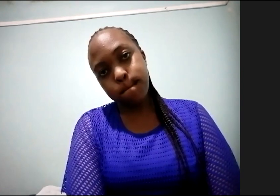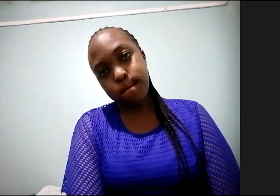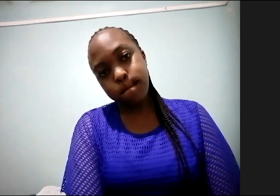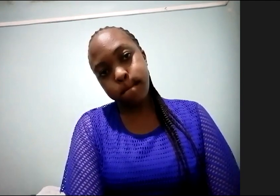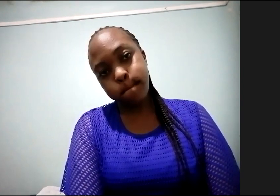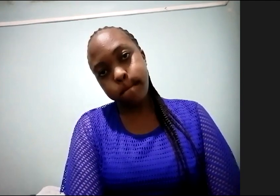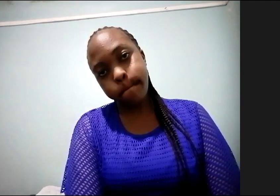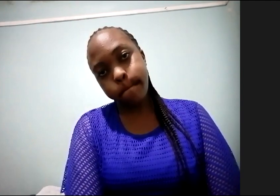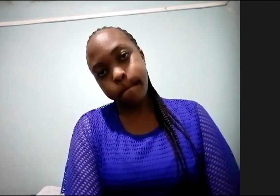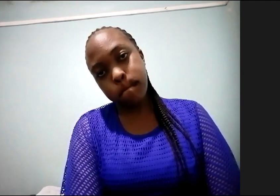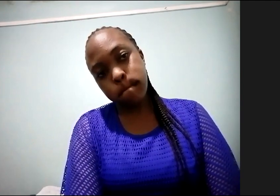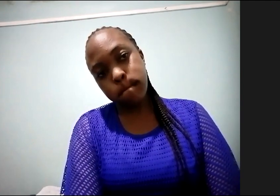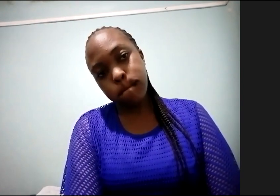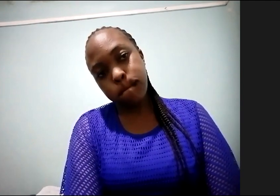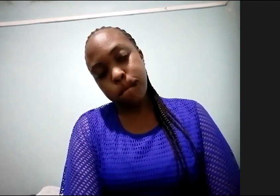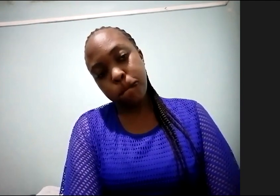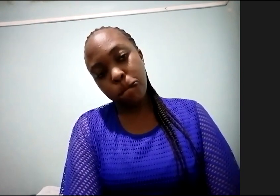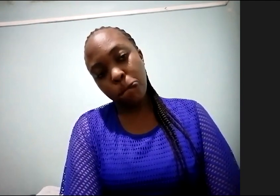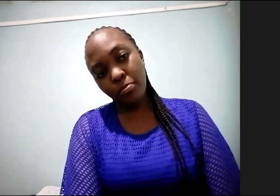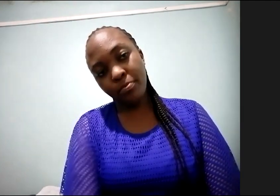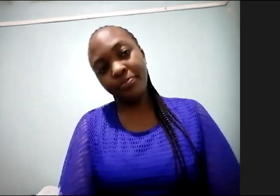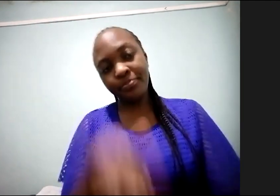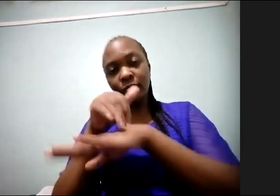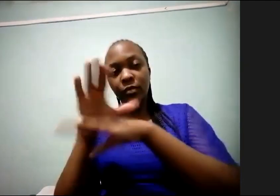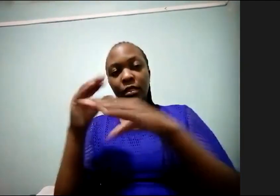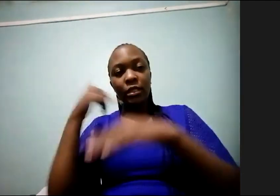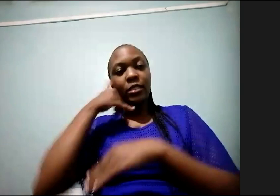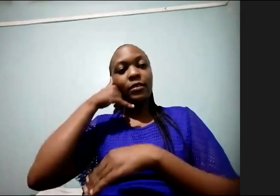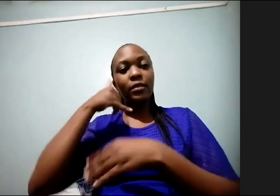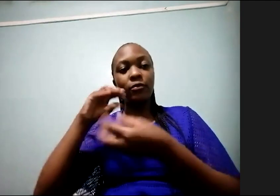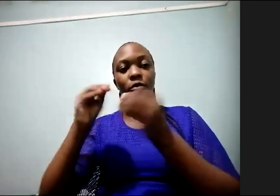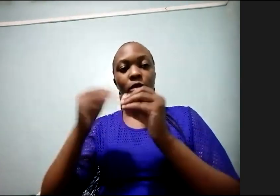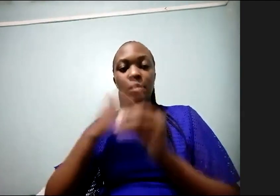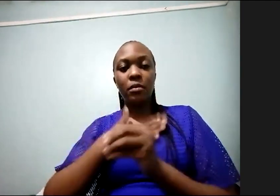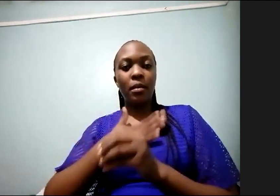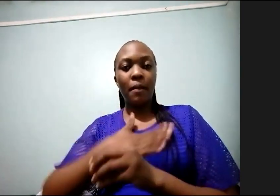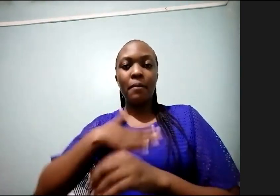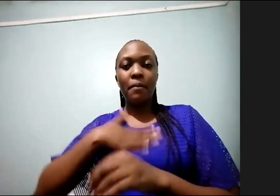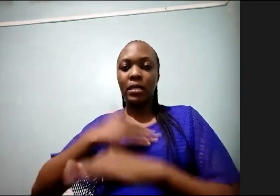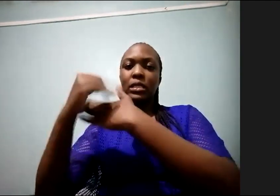Yeah, I've typed my number. Someone can send me the link, please.